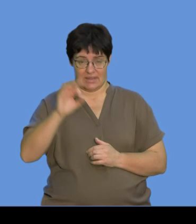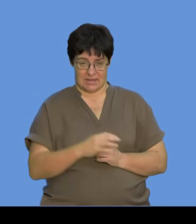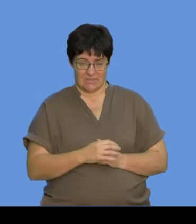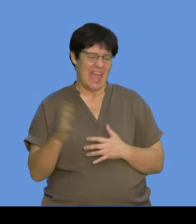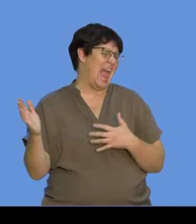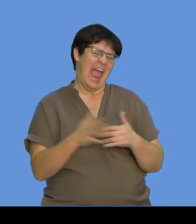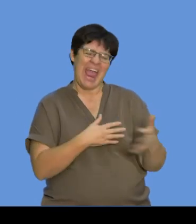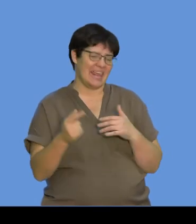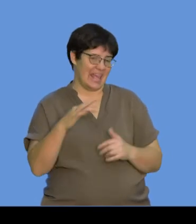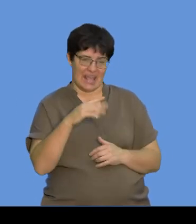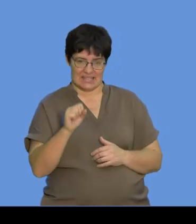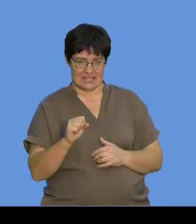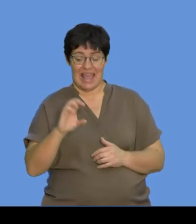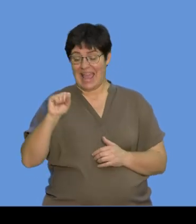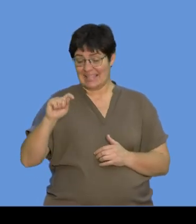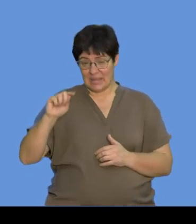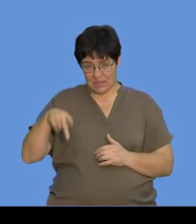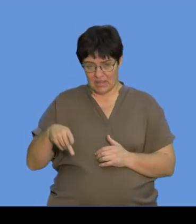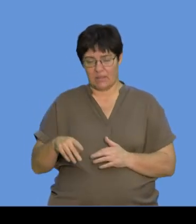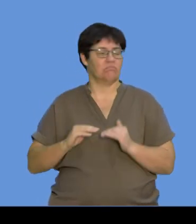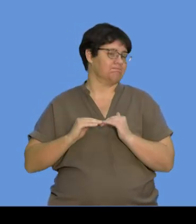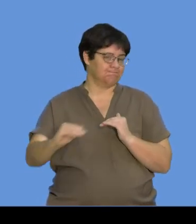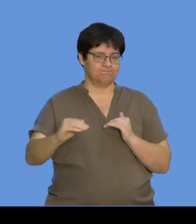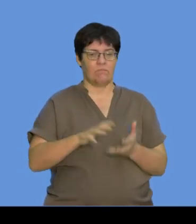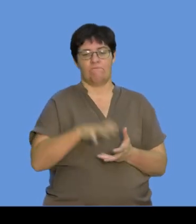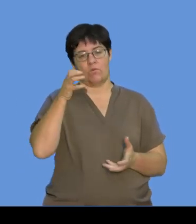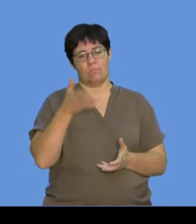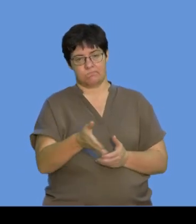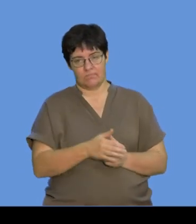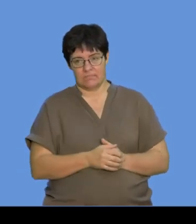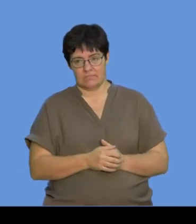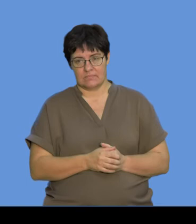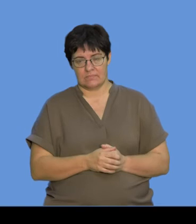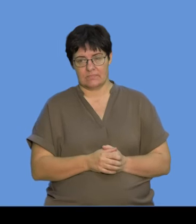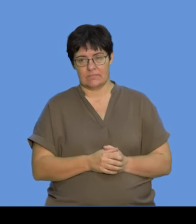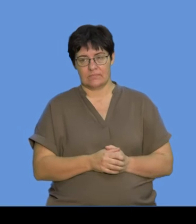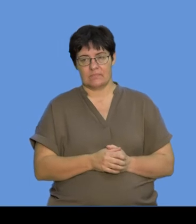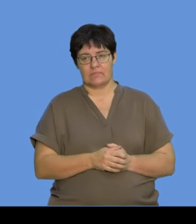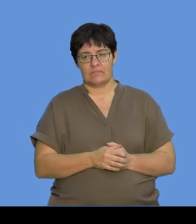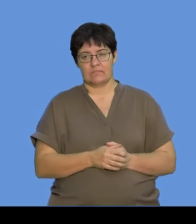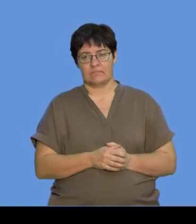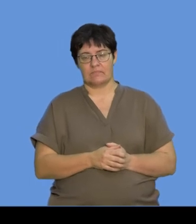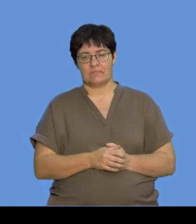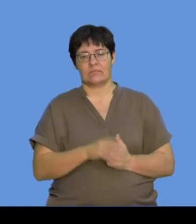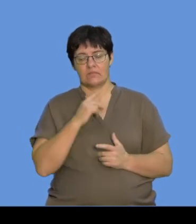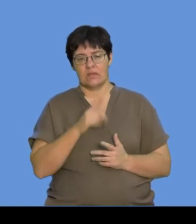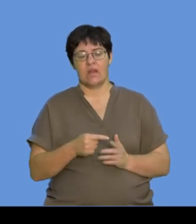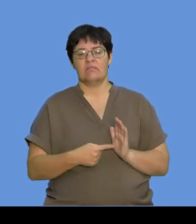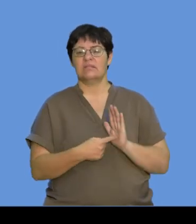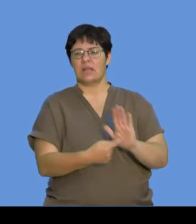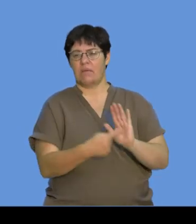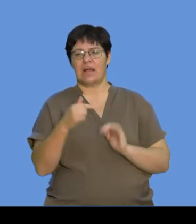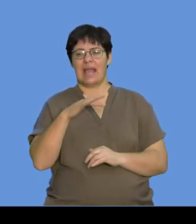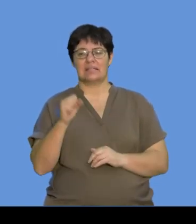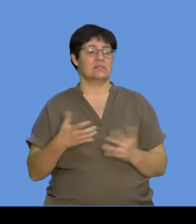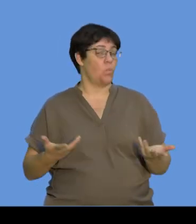STP occupies a constant volume. That's the main point, right? Okay, so given a sample of gas at STP, which